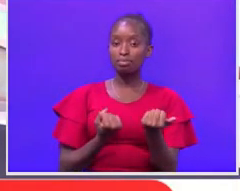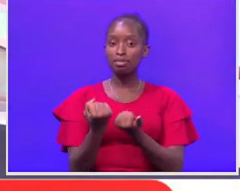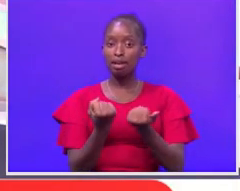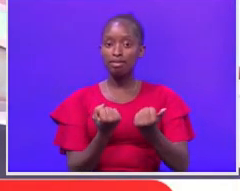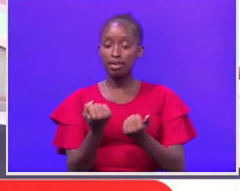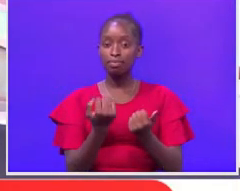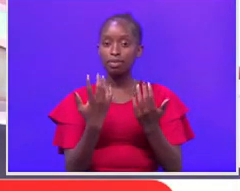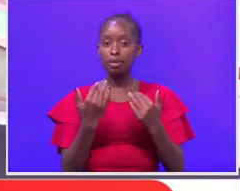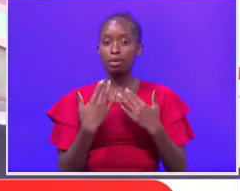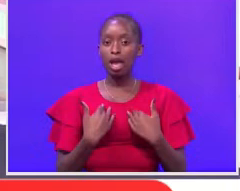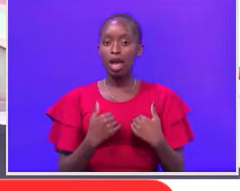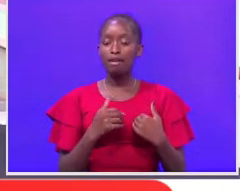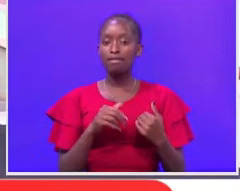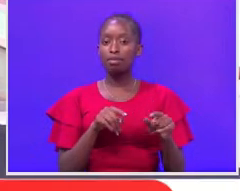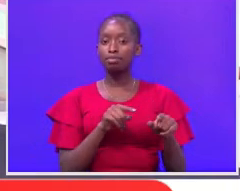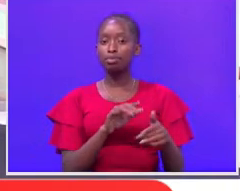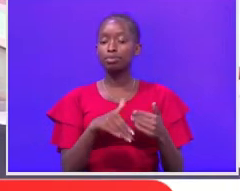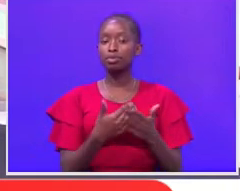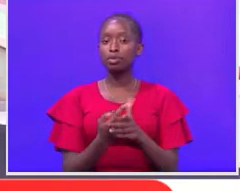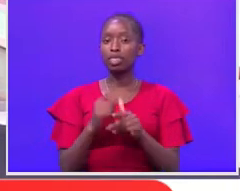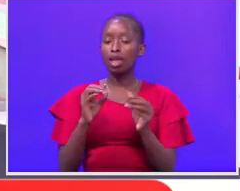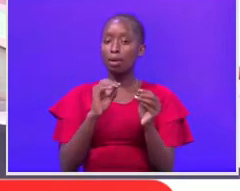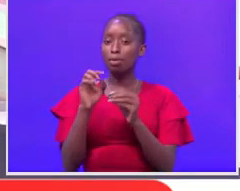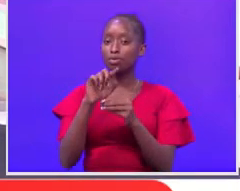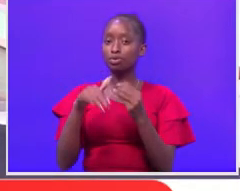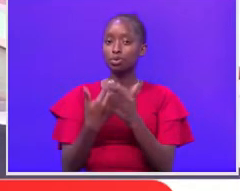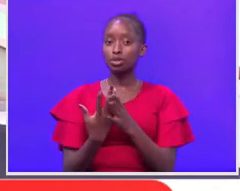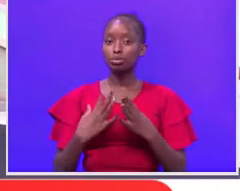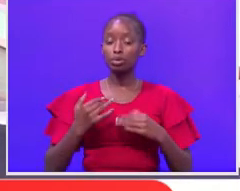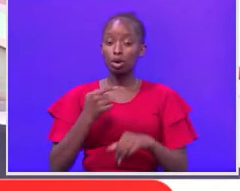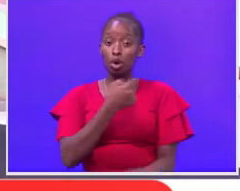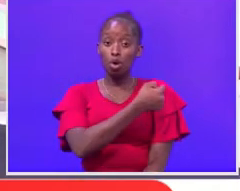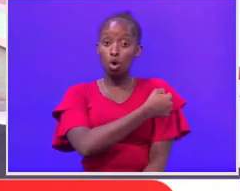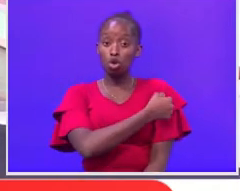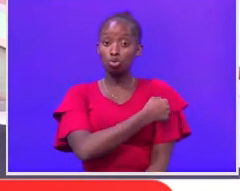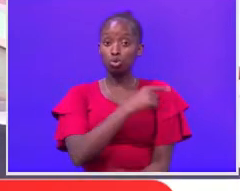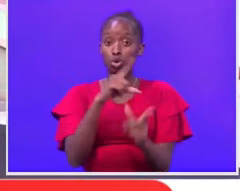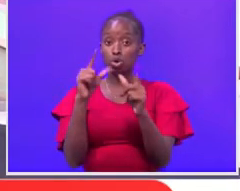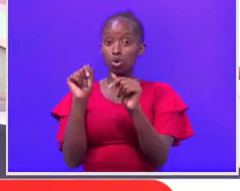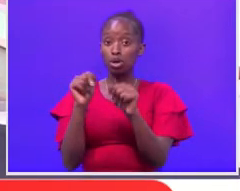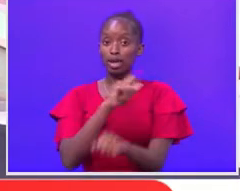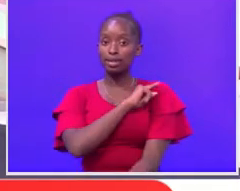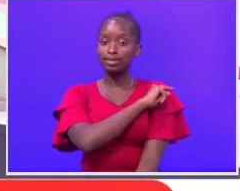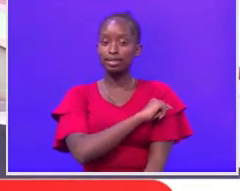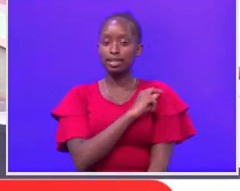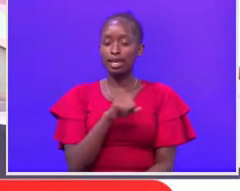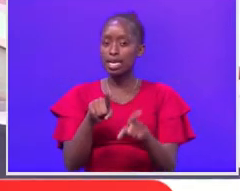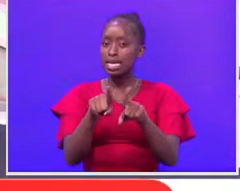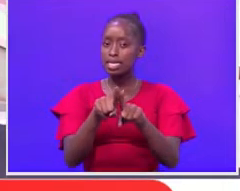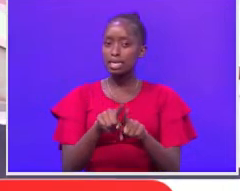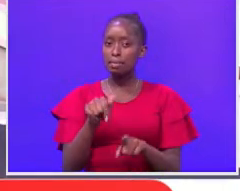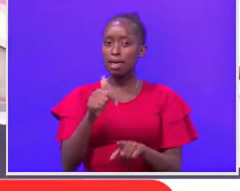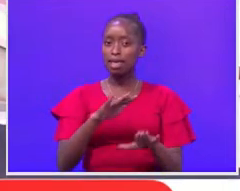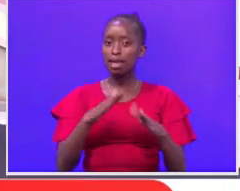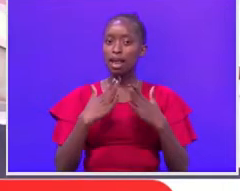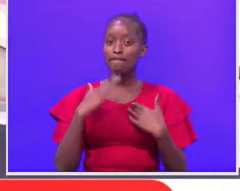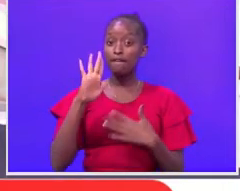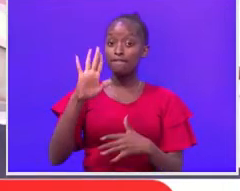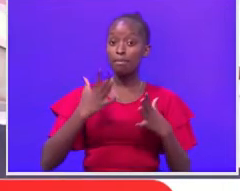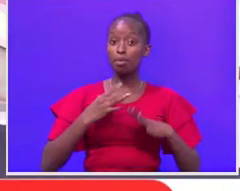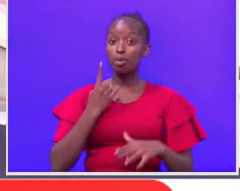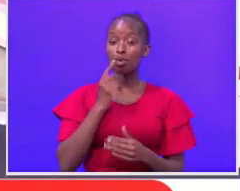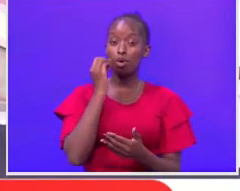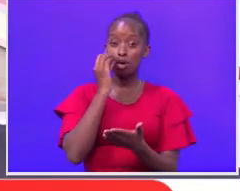and have evacuated the victims to local hospitals for treatment. Elsewhere, 5 people are confirmed dead